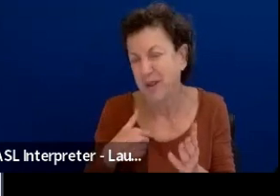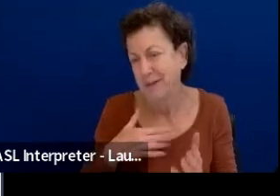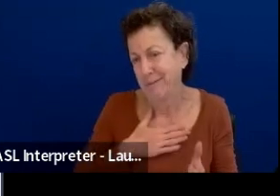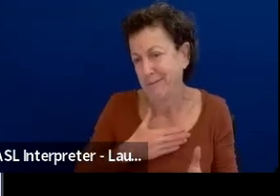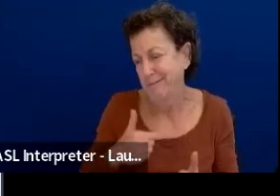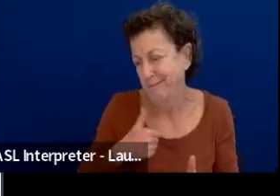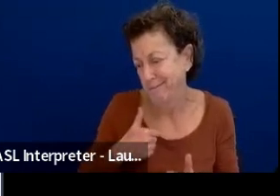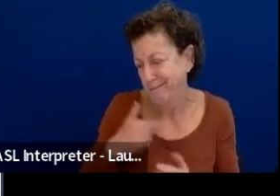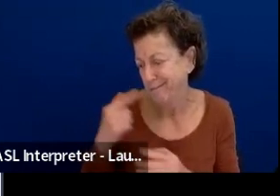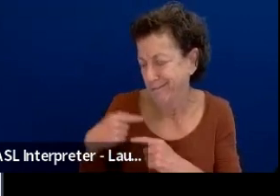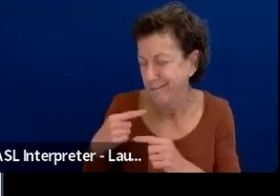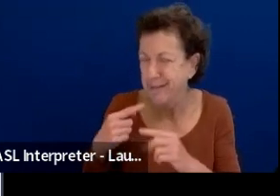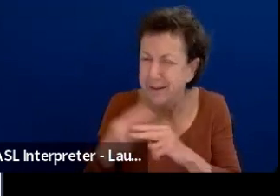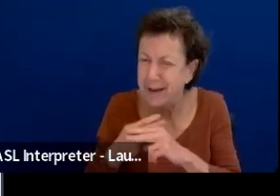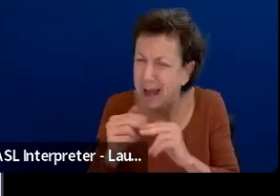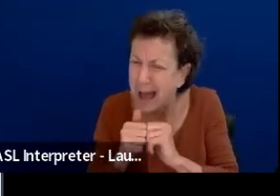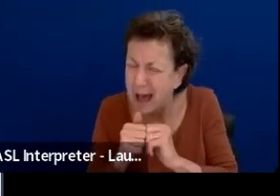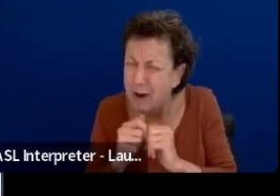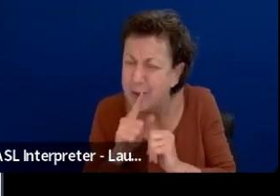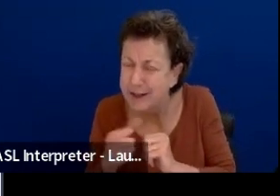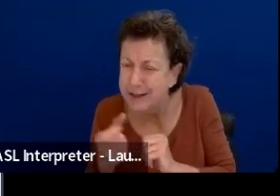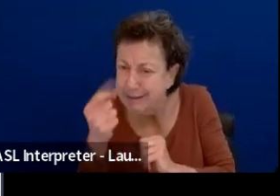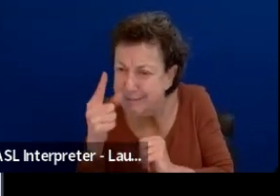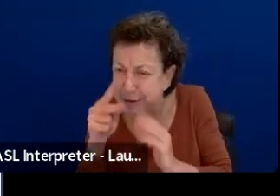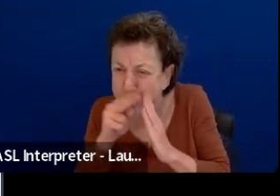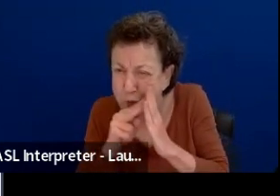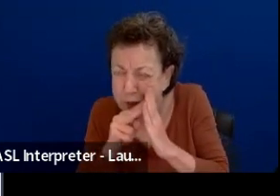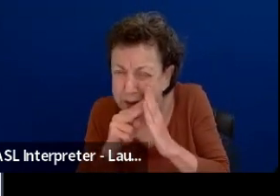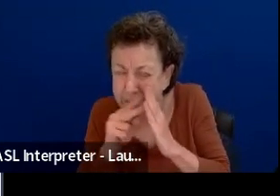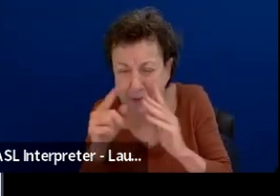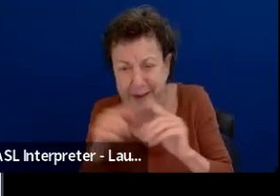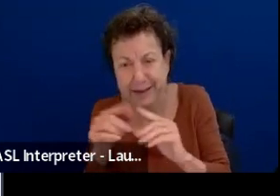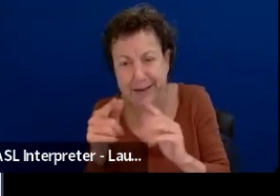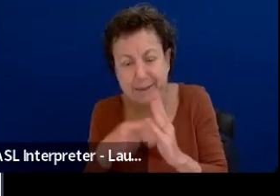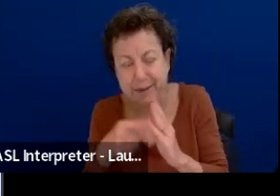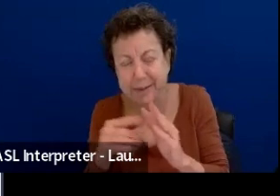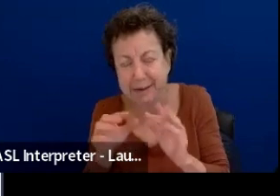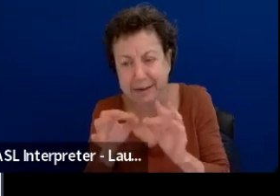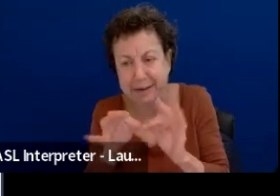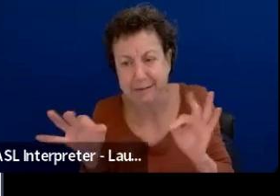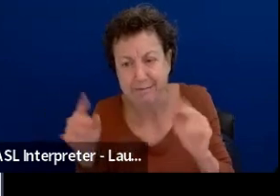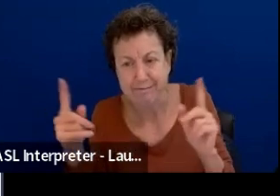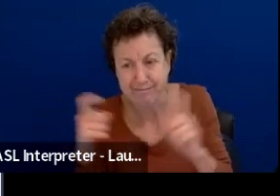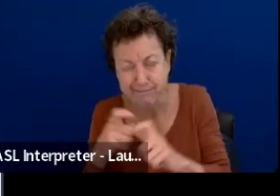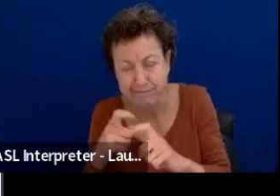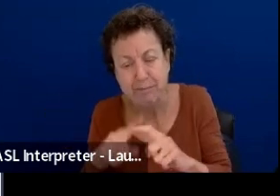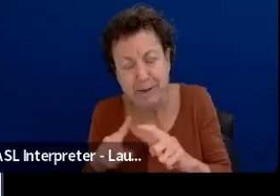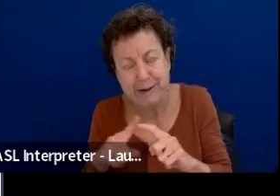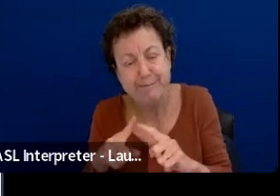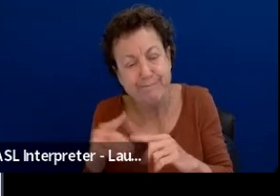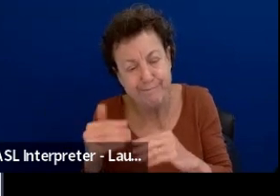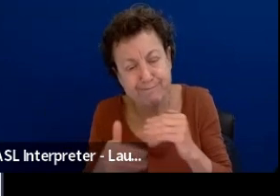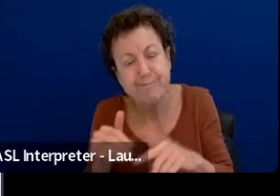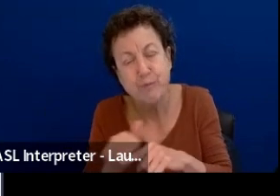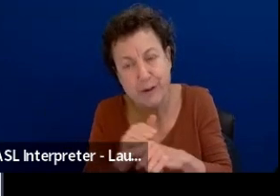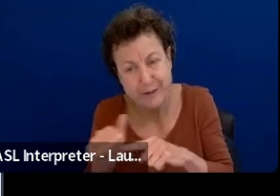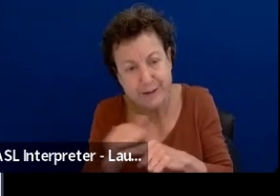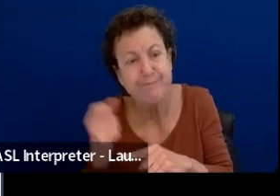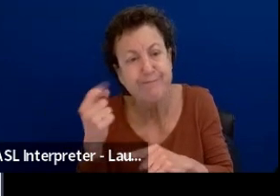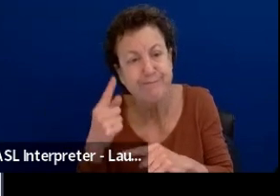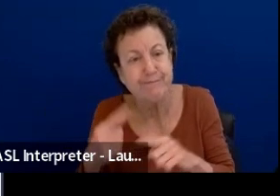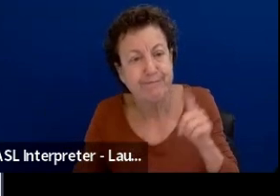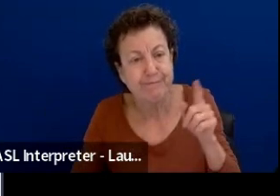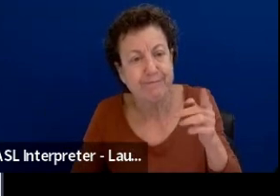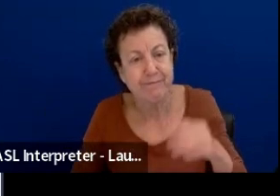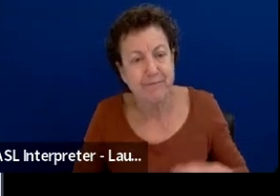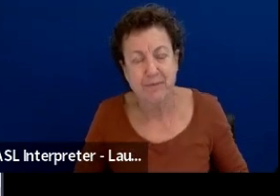to figure out how to parse the language, but it's great that we have